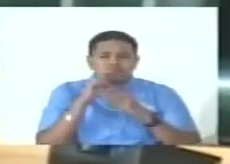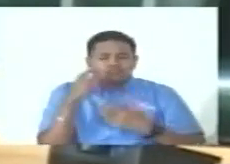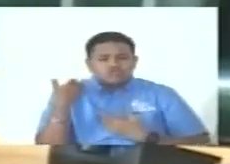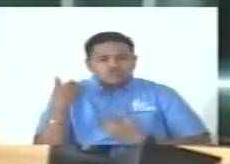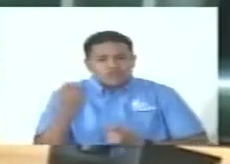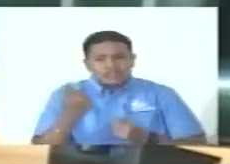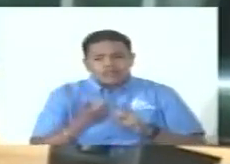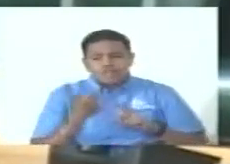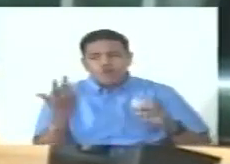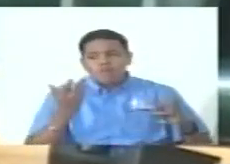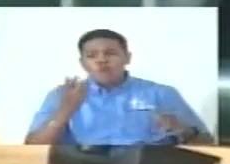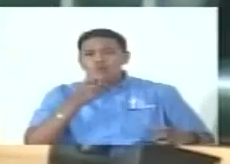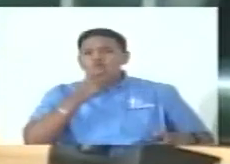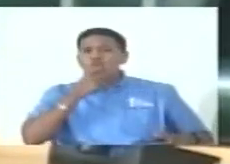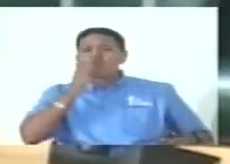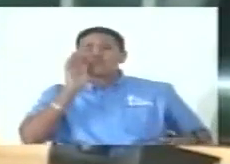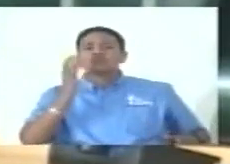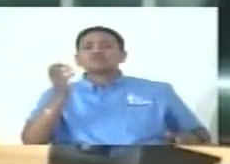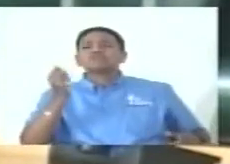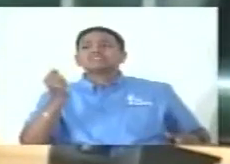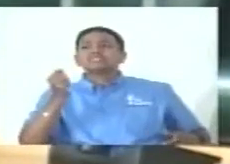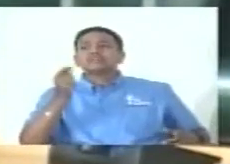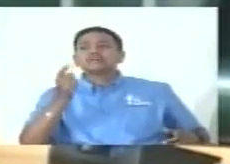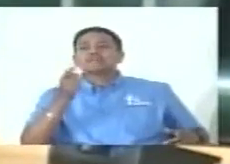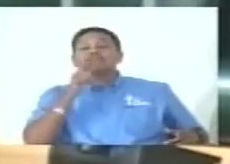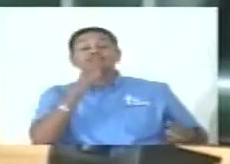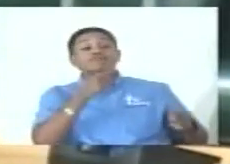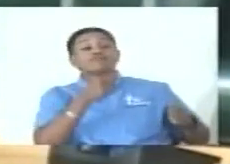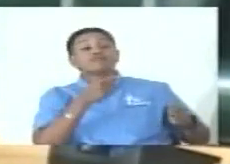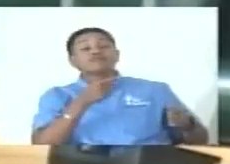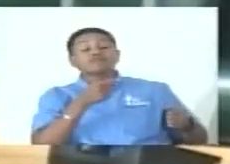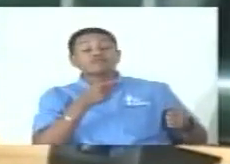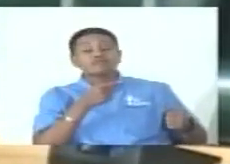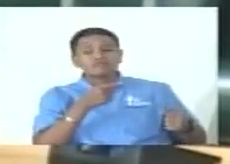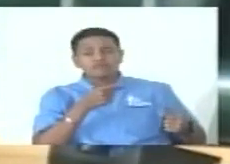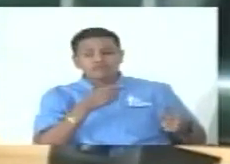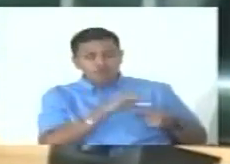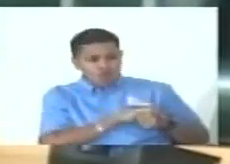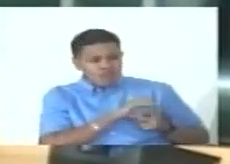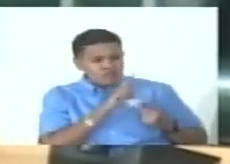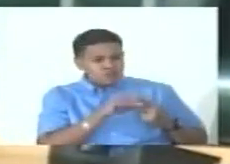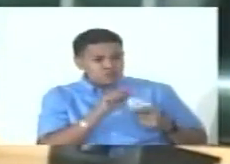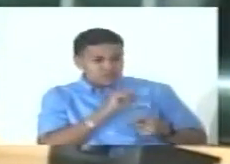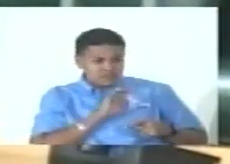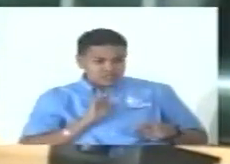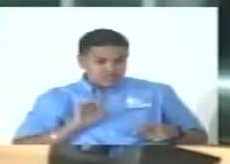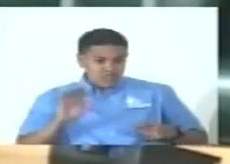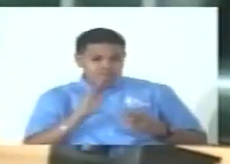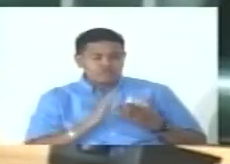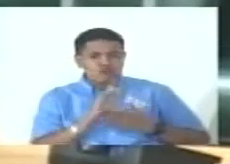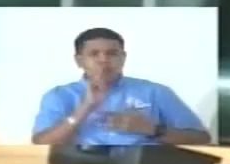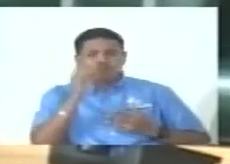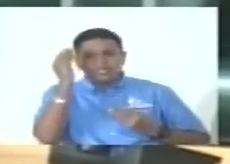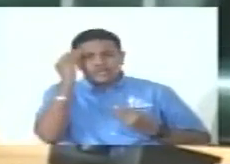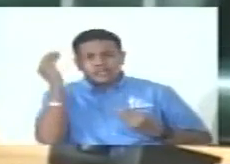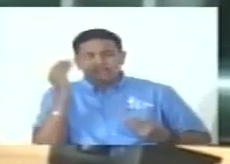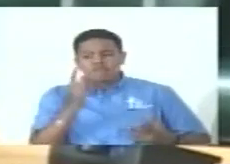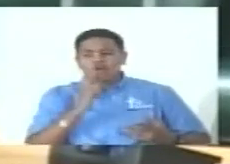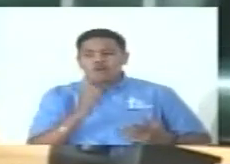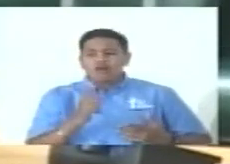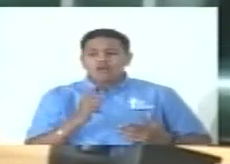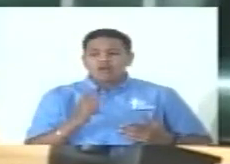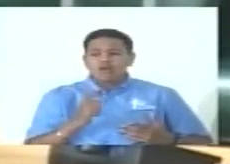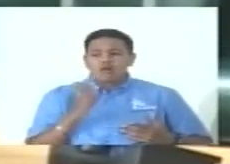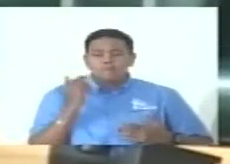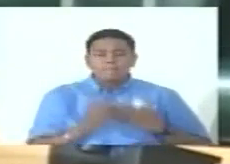from who receives the coverage to the employee's right to be informed of the processing of